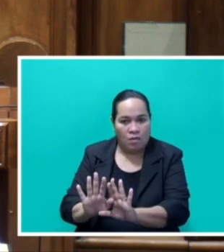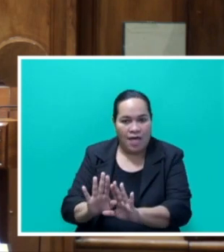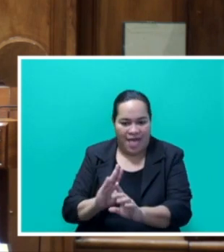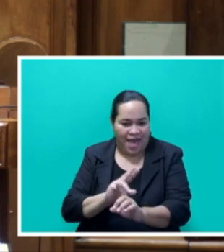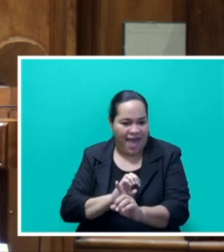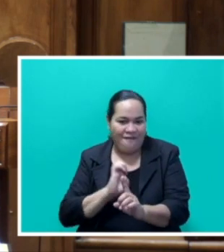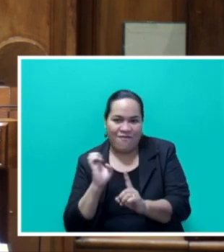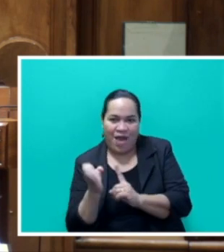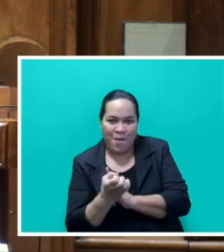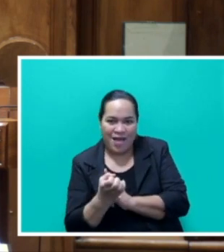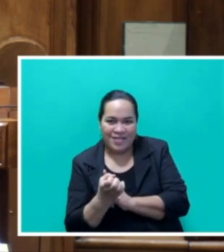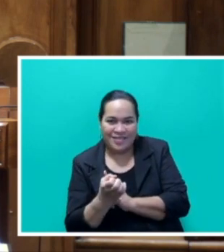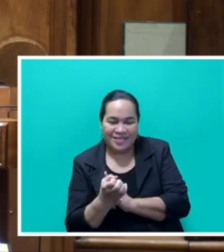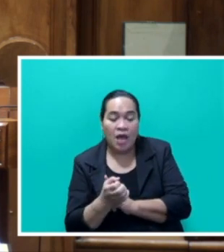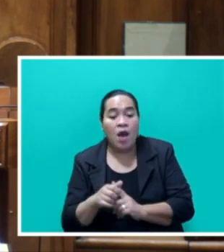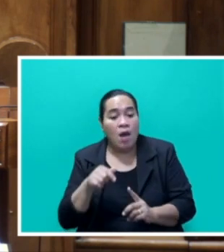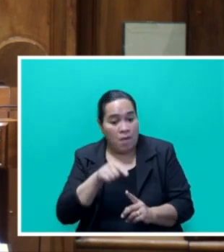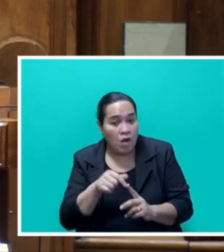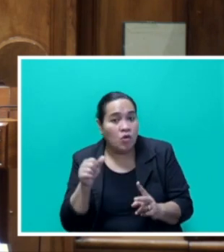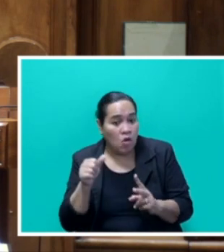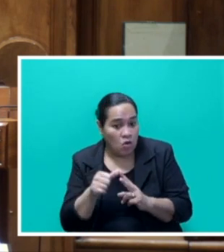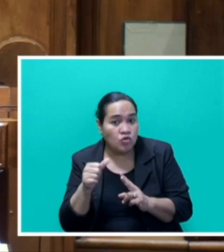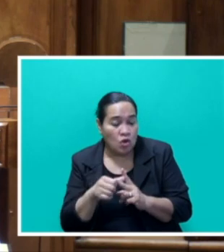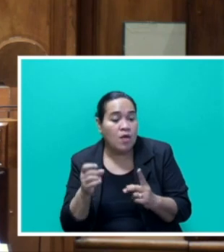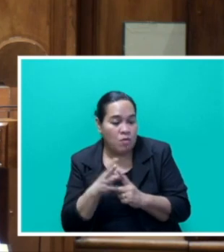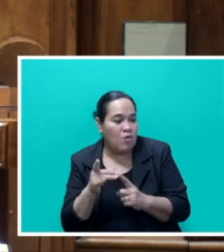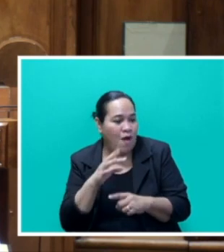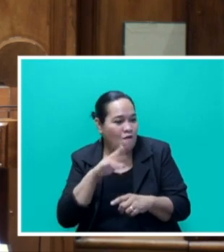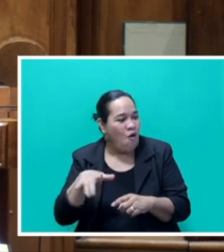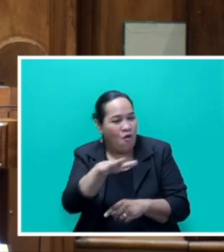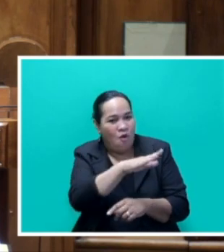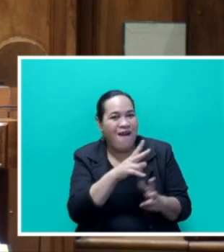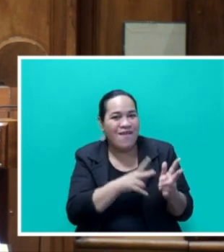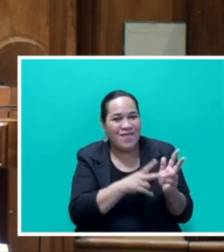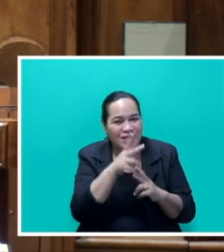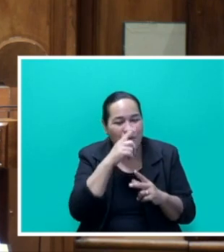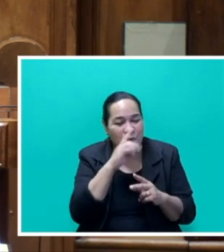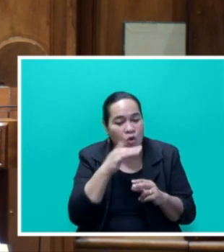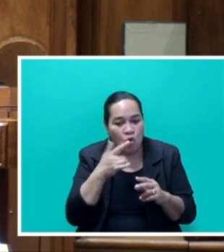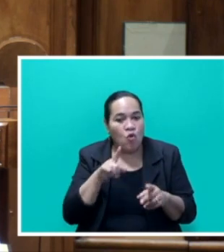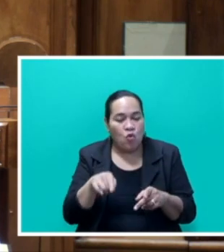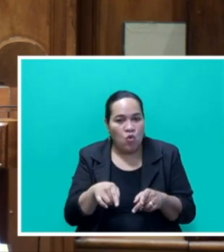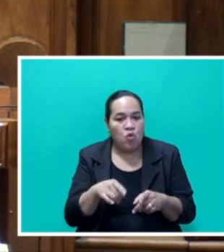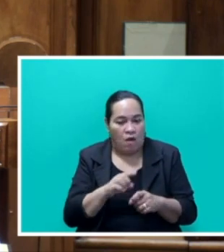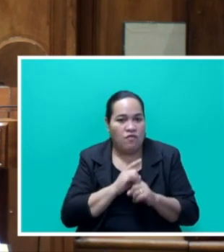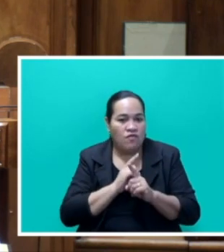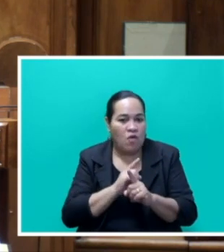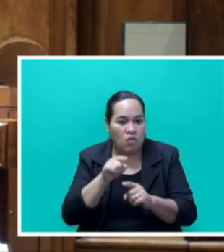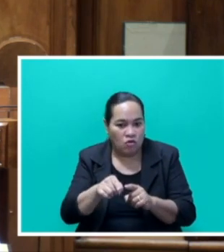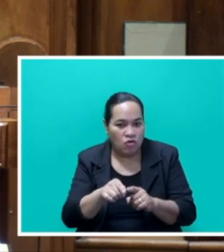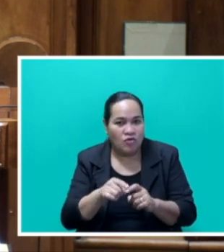environment, but it has also improved the livelihoods of local communities who have observed an